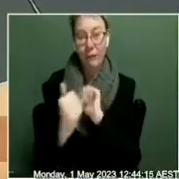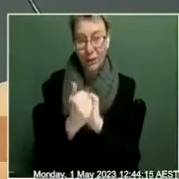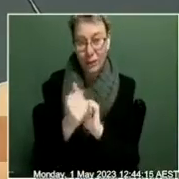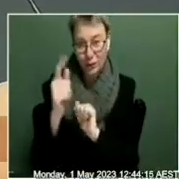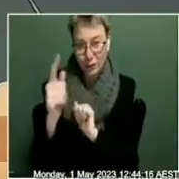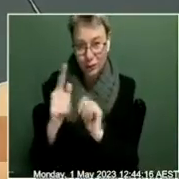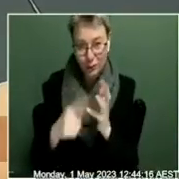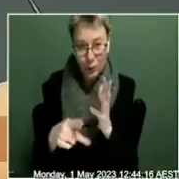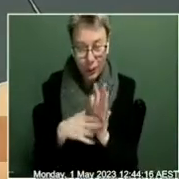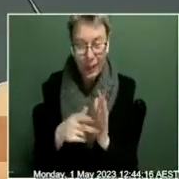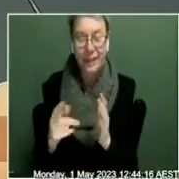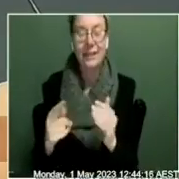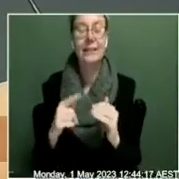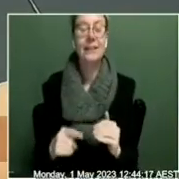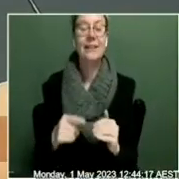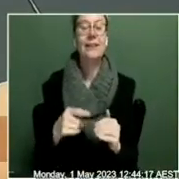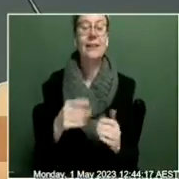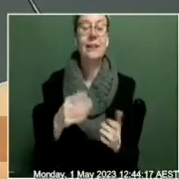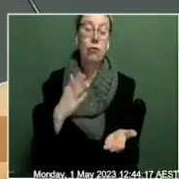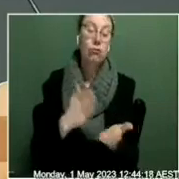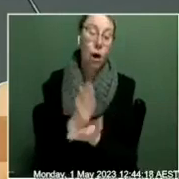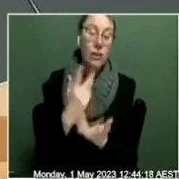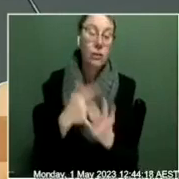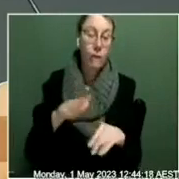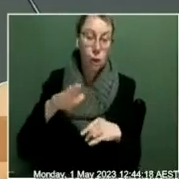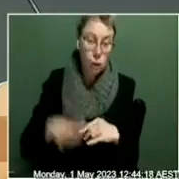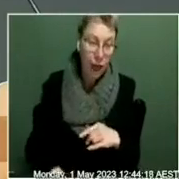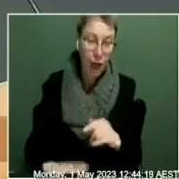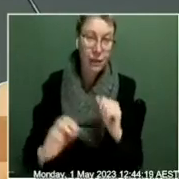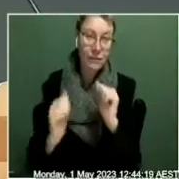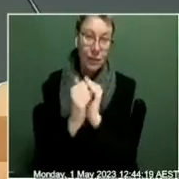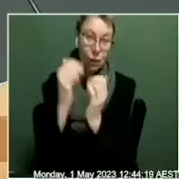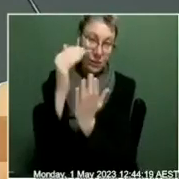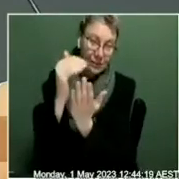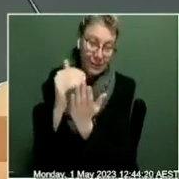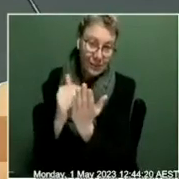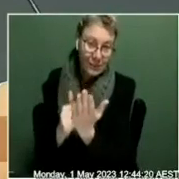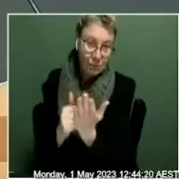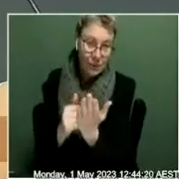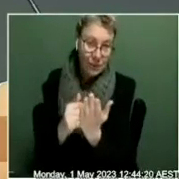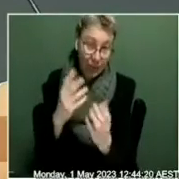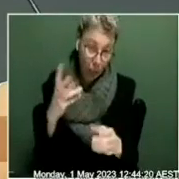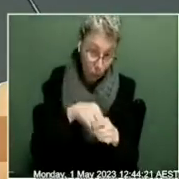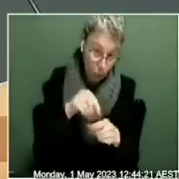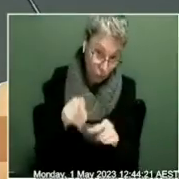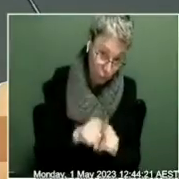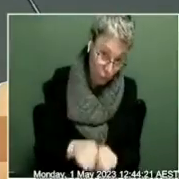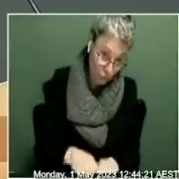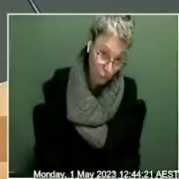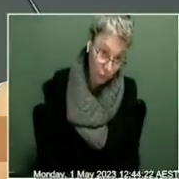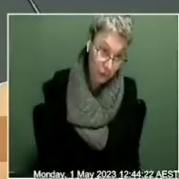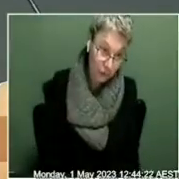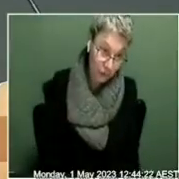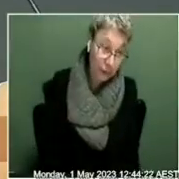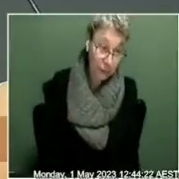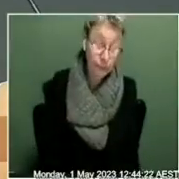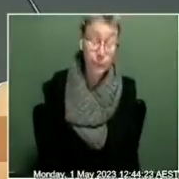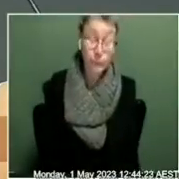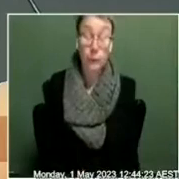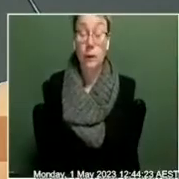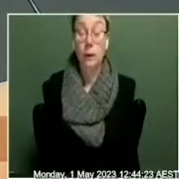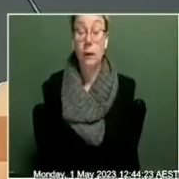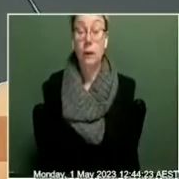Yes. The Royal Commission recently produced a large report to which you've